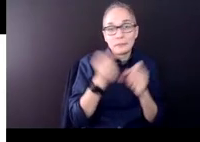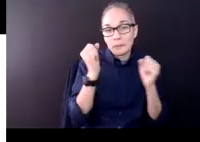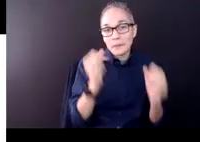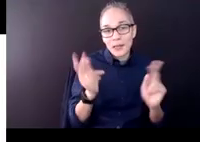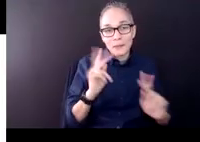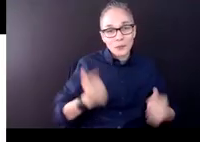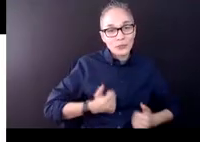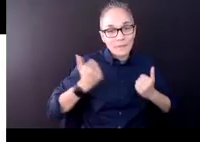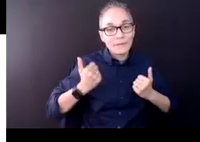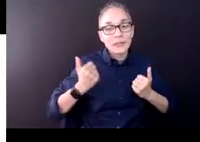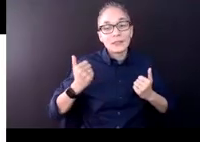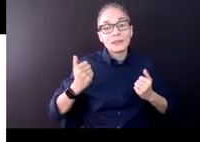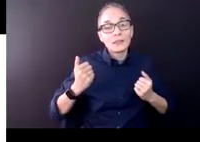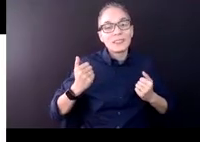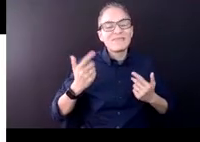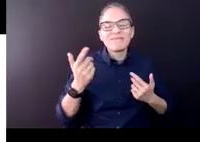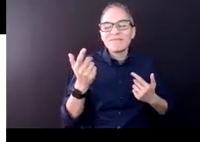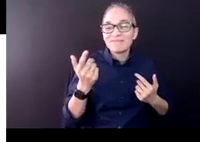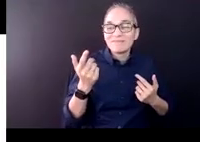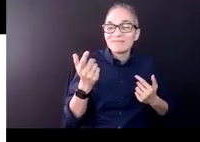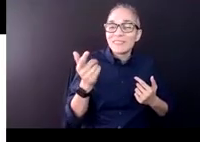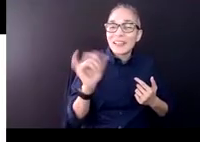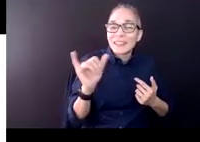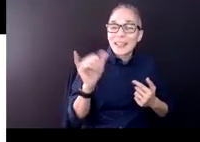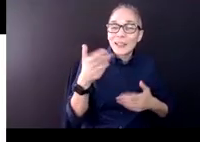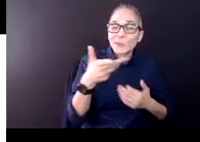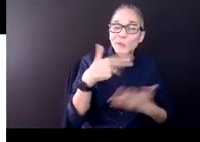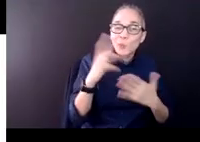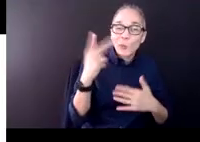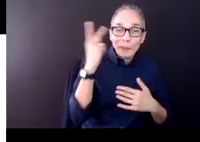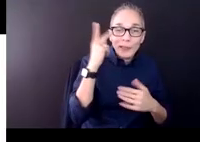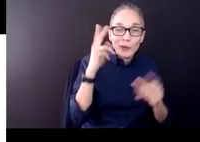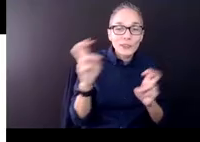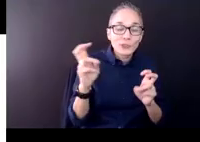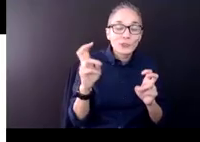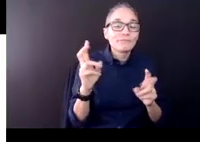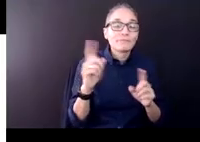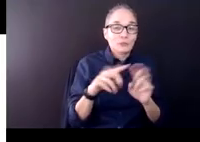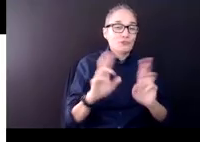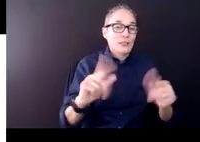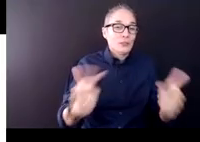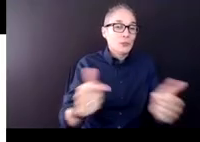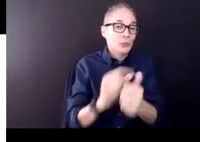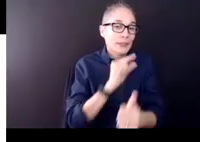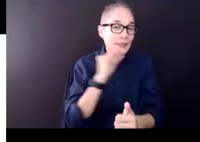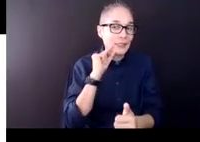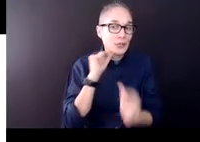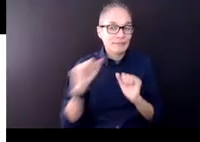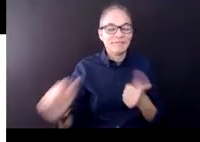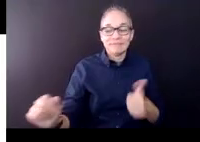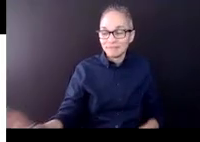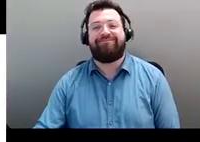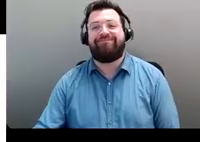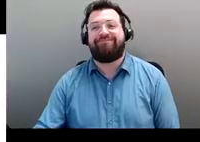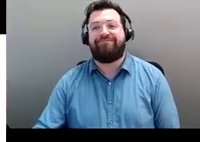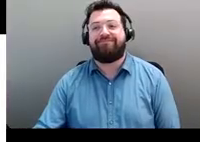it should be it's like any other social political issue by this point. So yeah, but just getting students